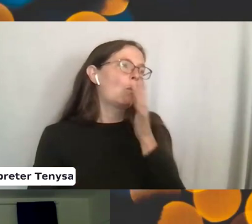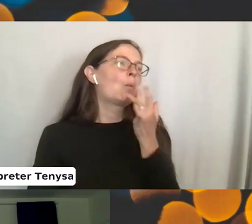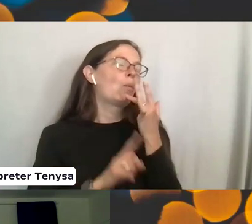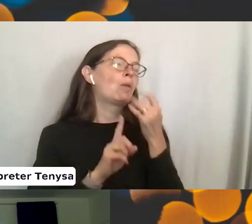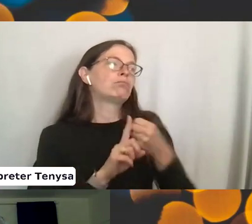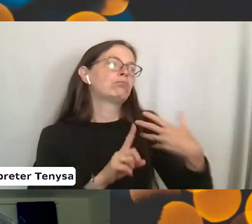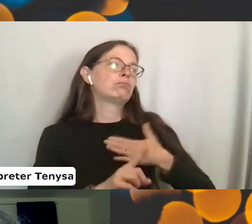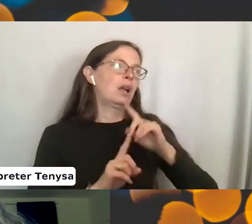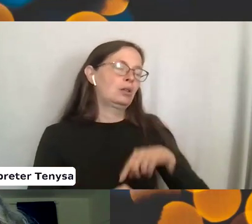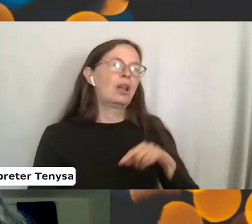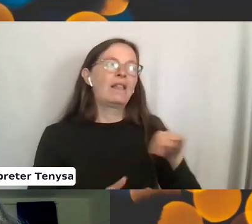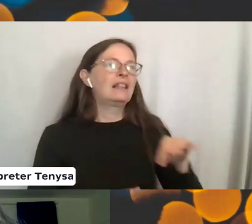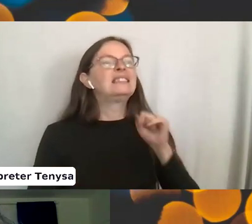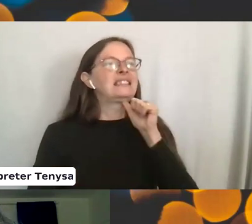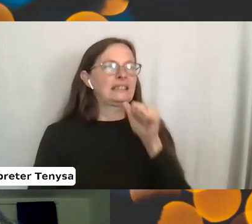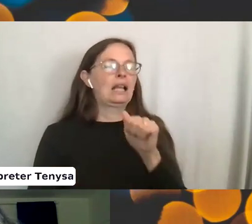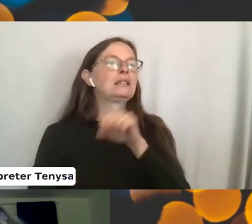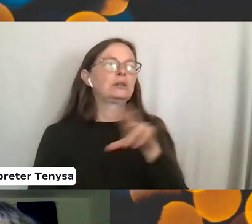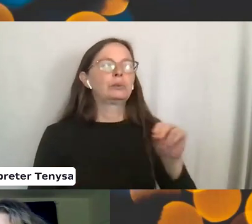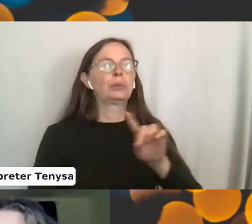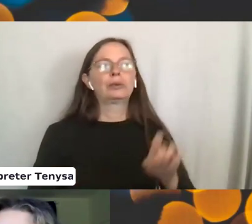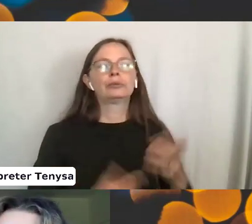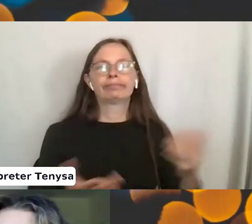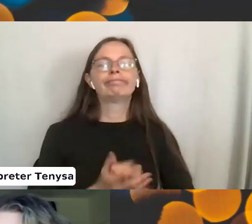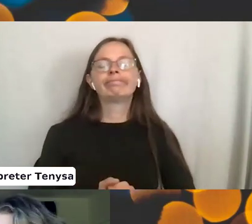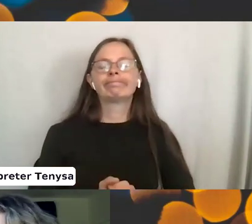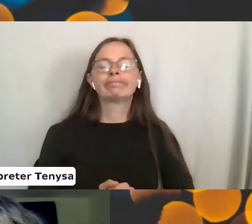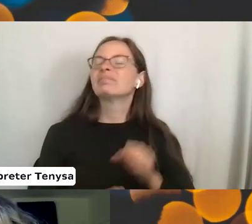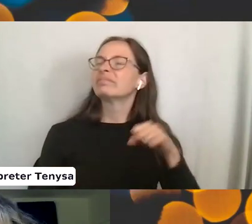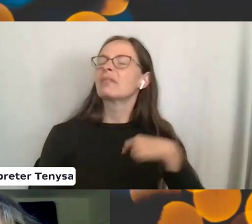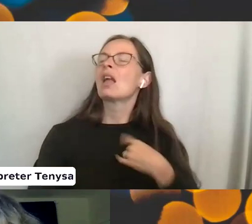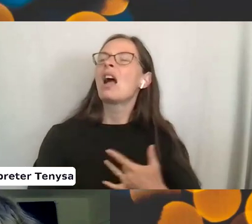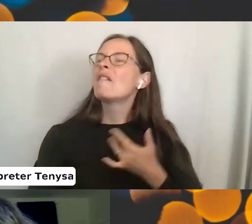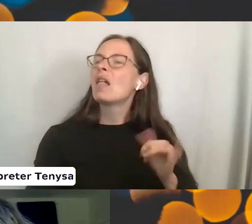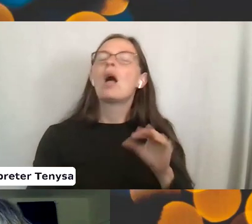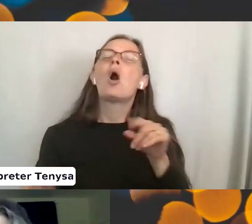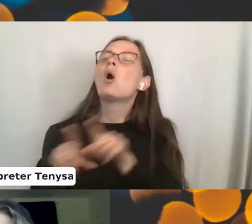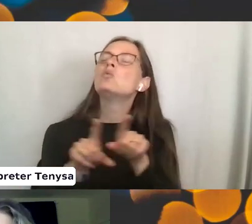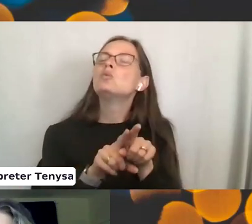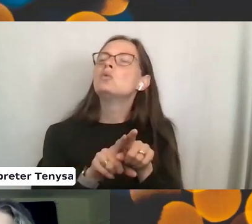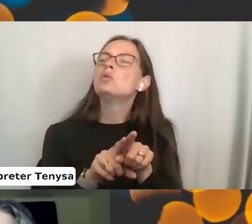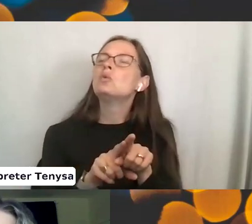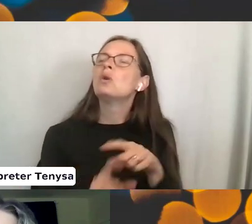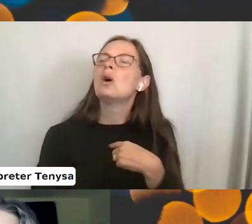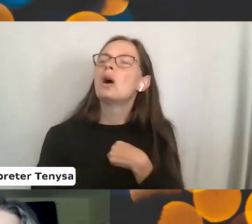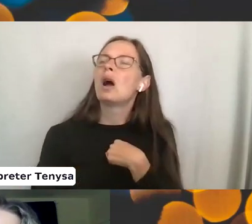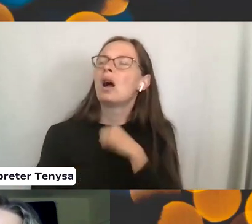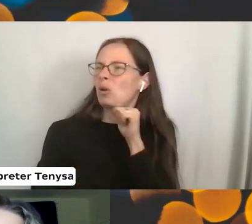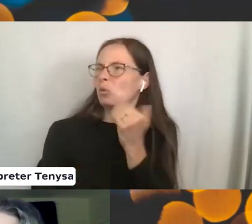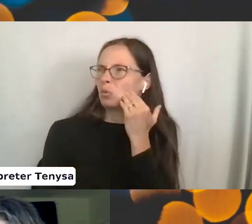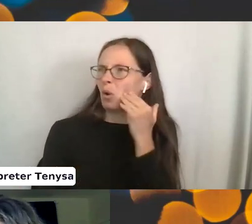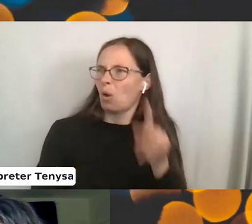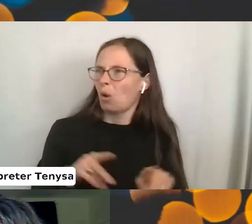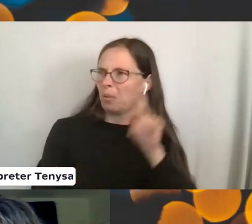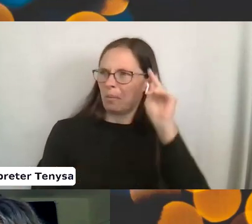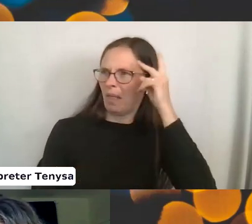this is actually, I feel, not a yes/no question. Yeah, I feel like, and also, I don't know what people's political beliefs